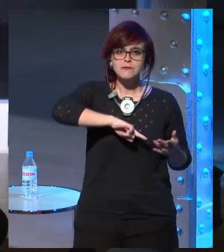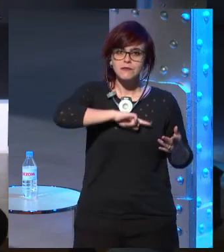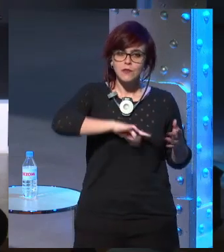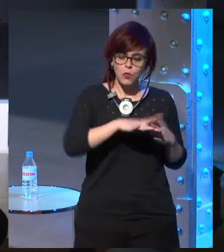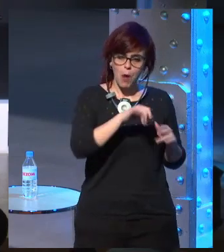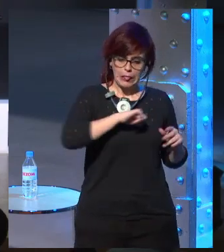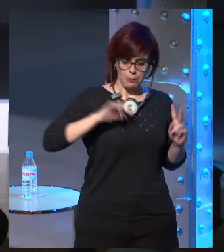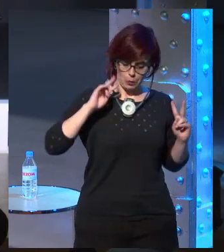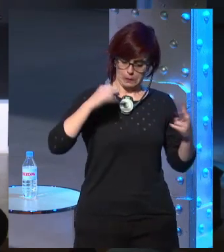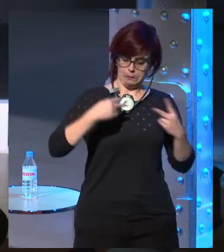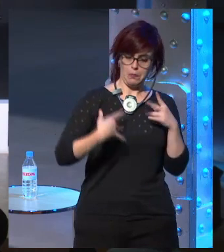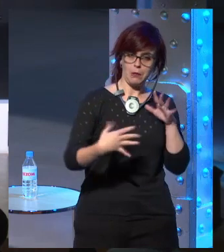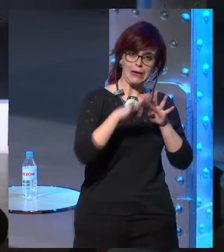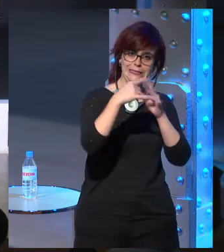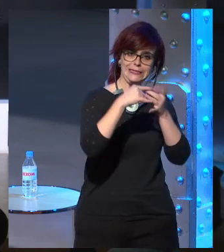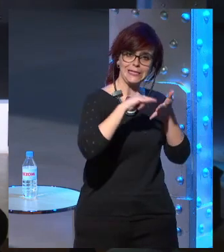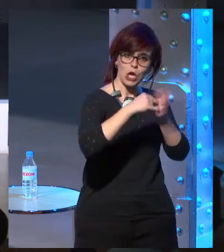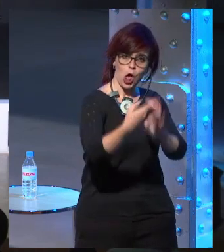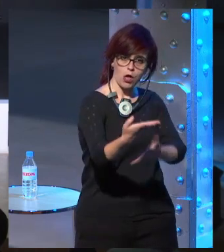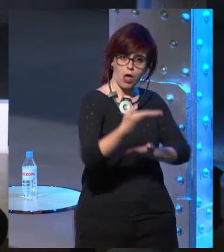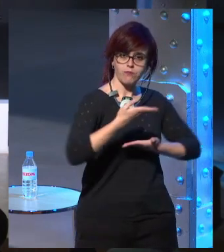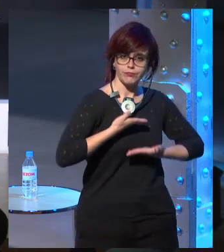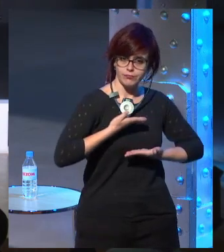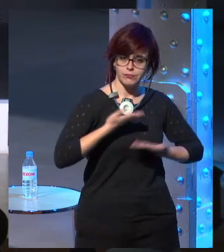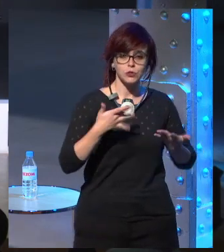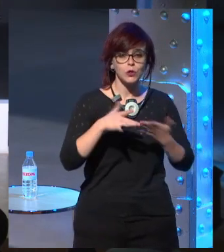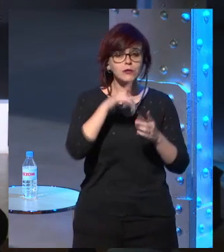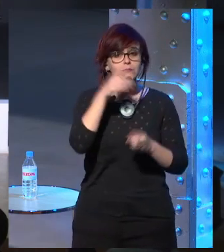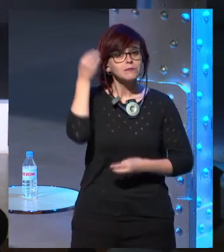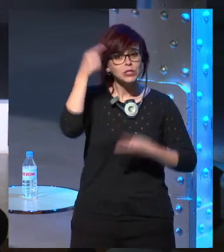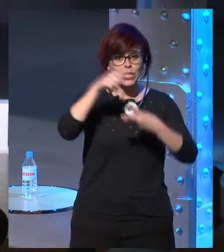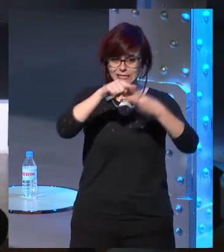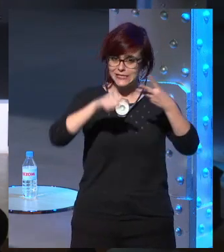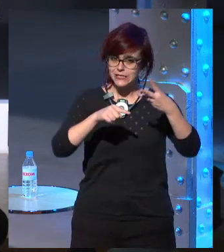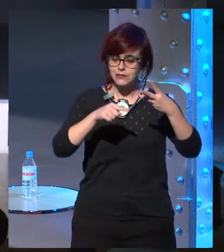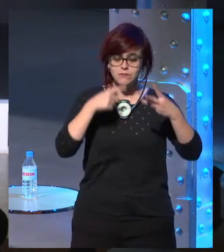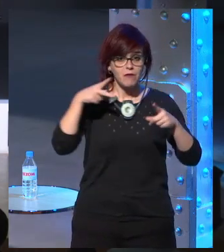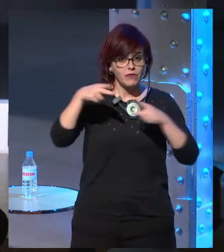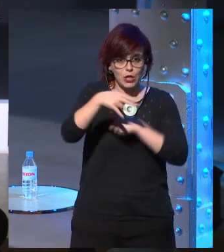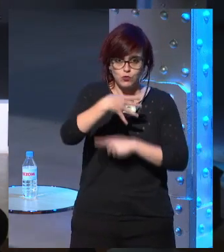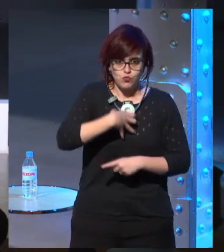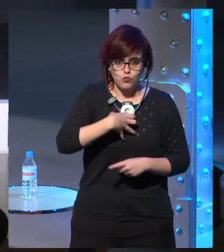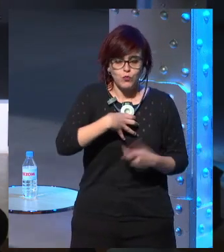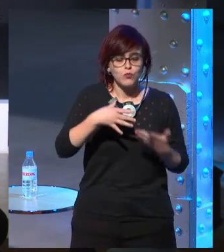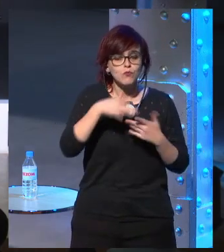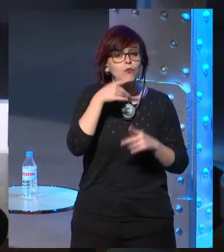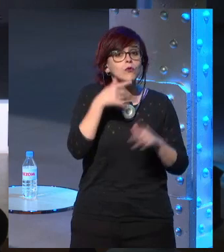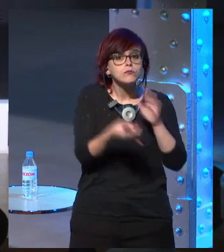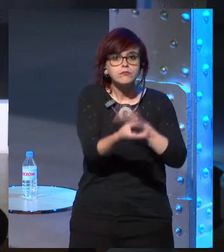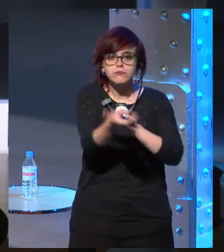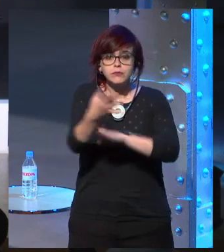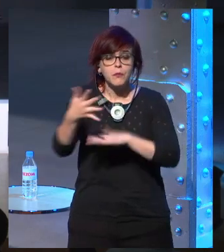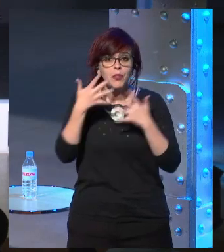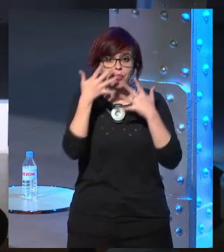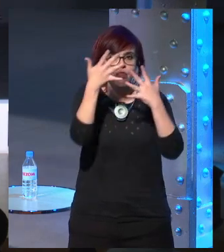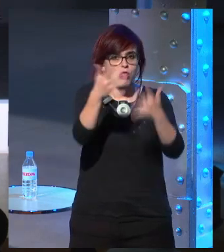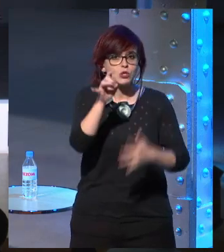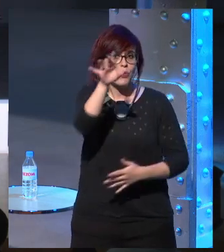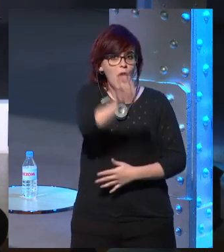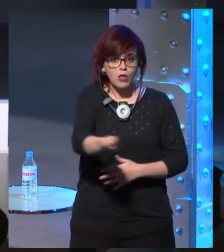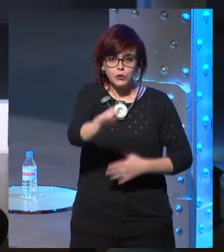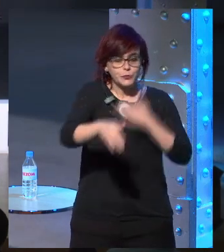I think these three things are absolutely inevitable and will happen over the next 10 to 15 years. Raises some other